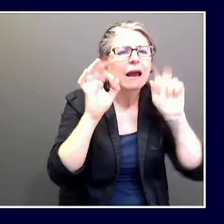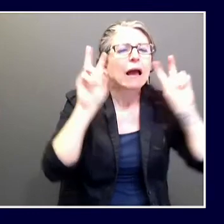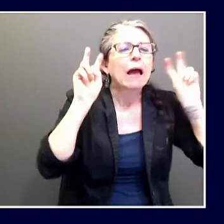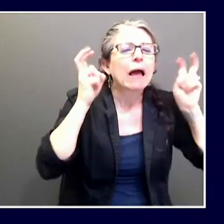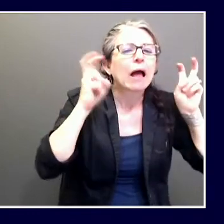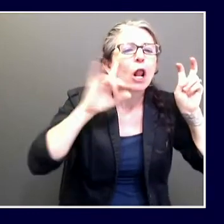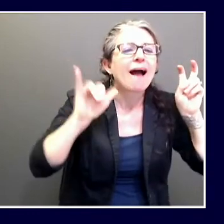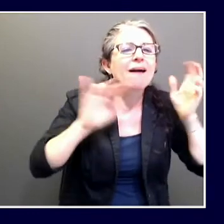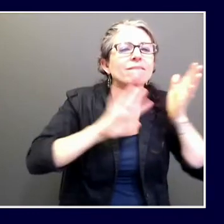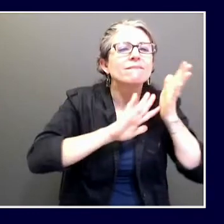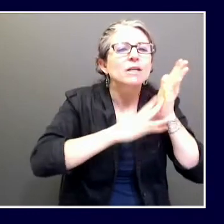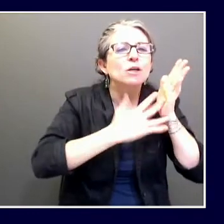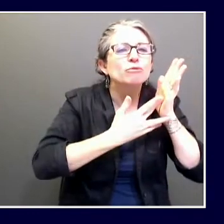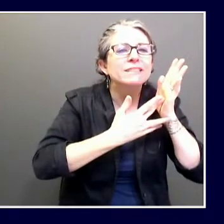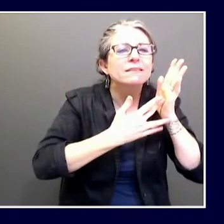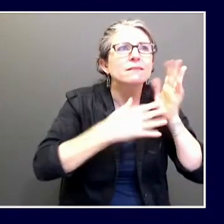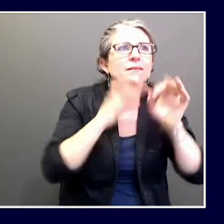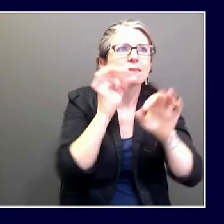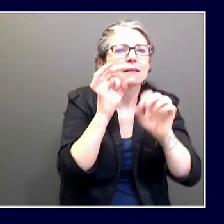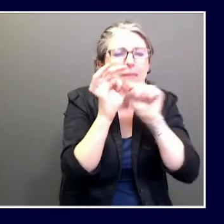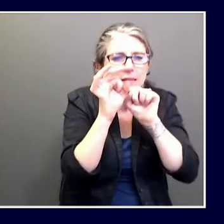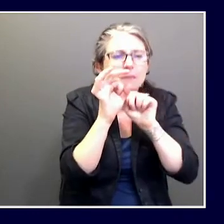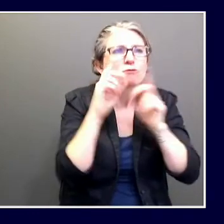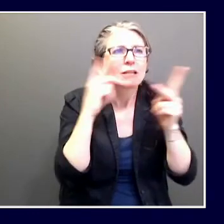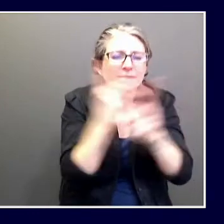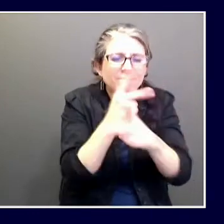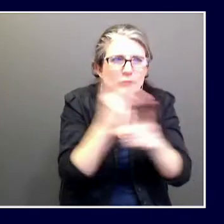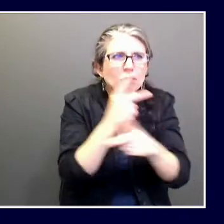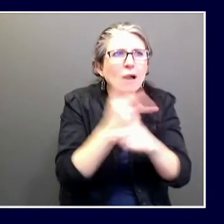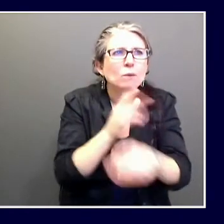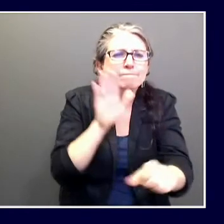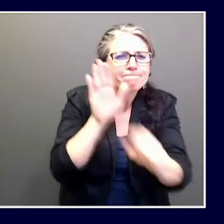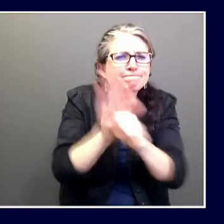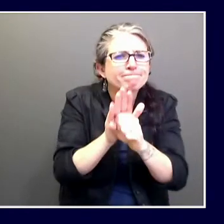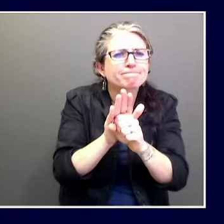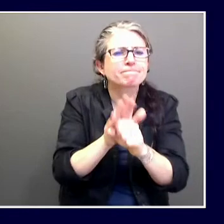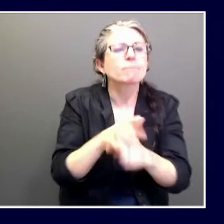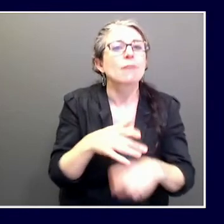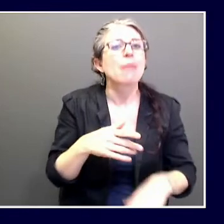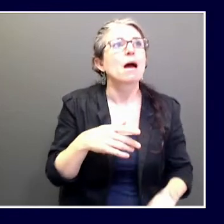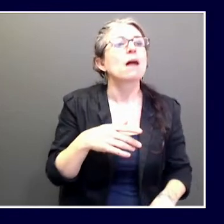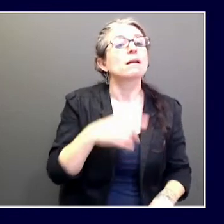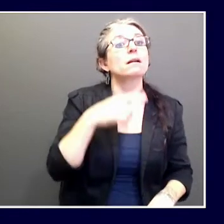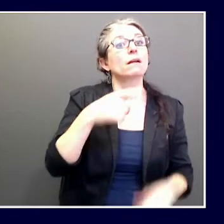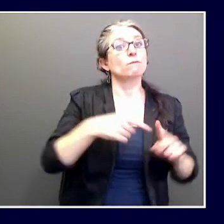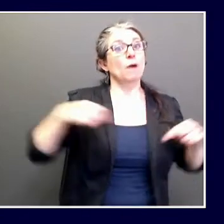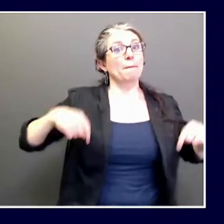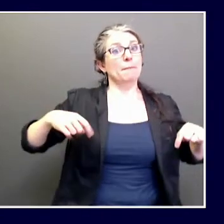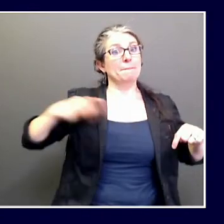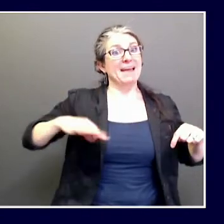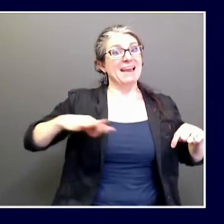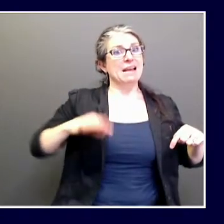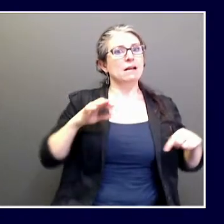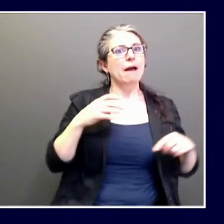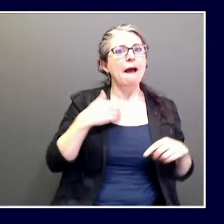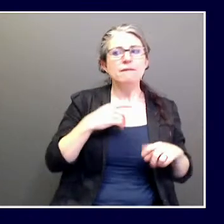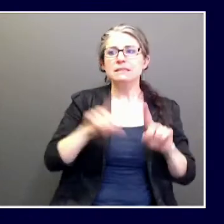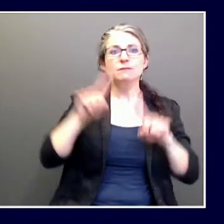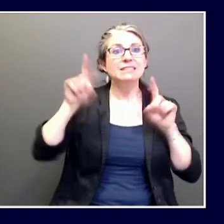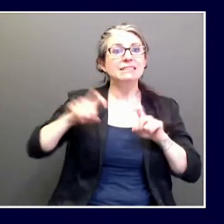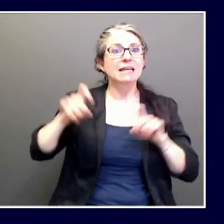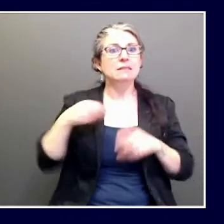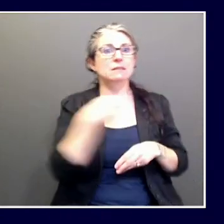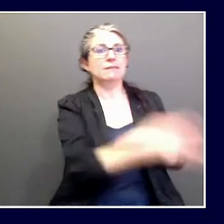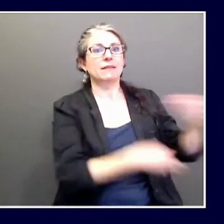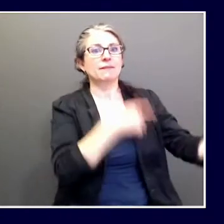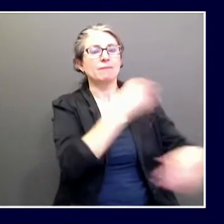representative parts of the state to him to help us sequence them and thus help us get a sense of what's going on. Ryan